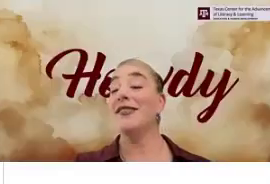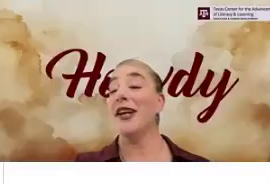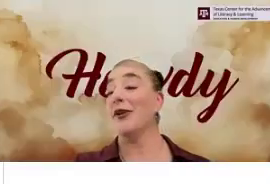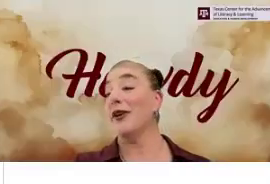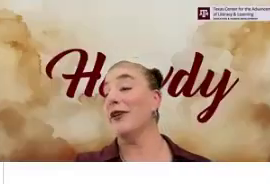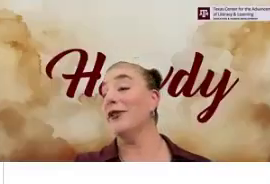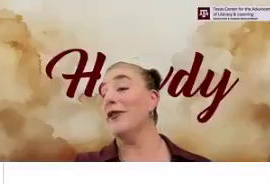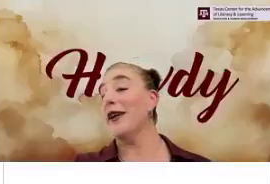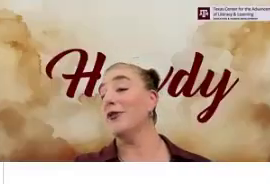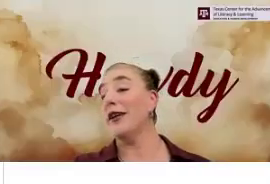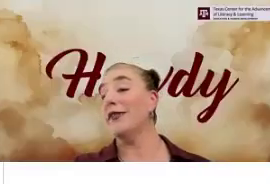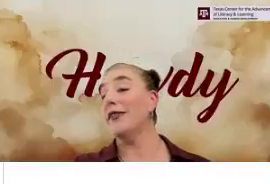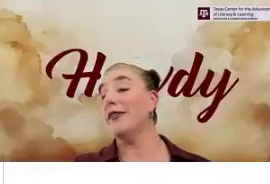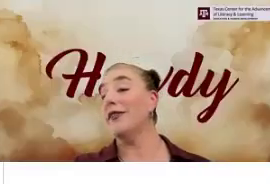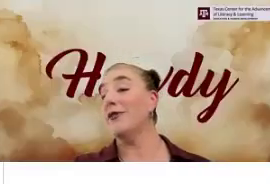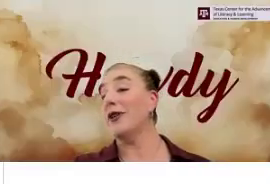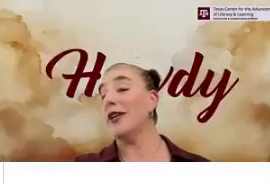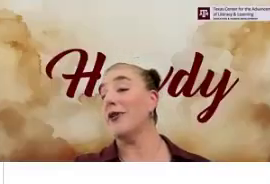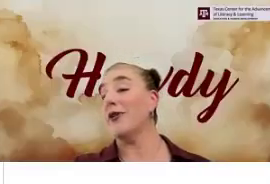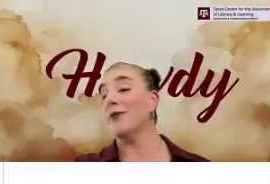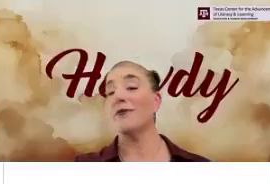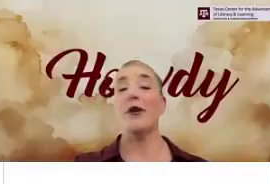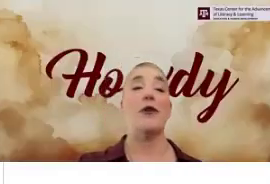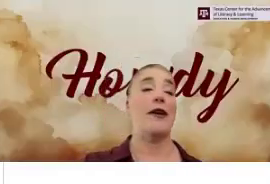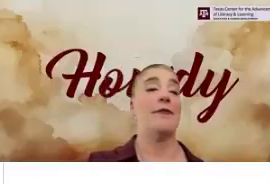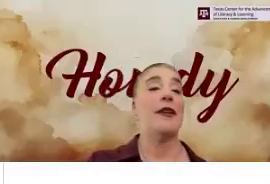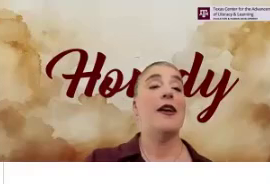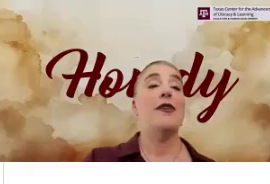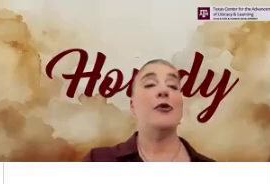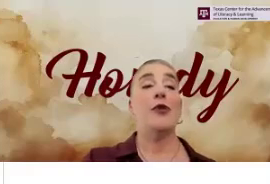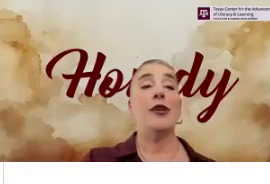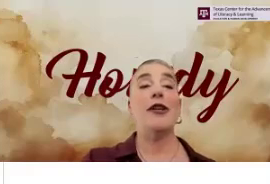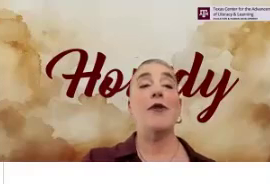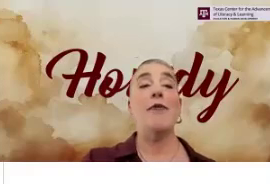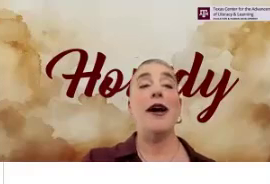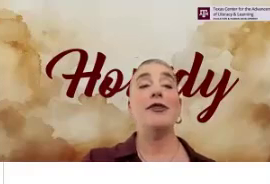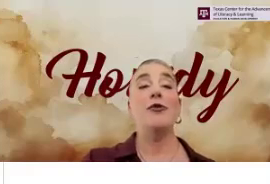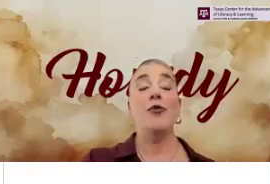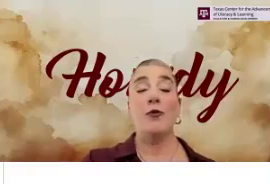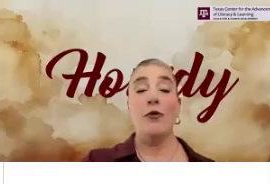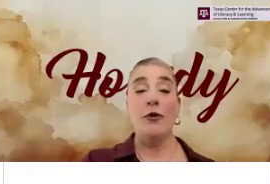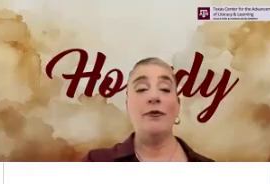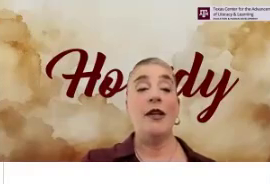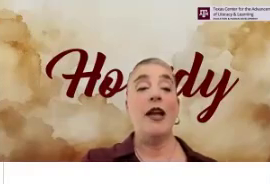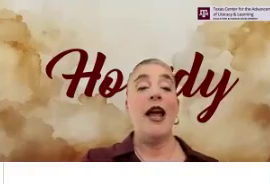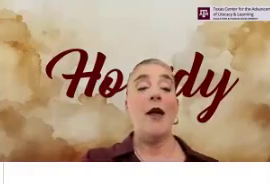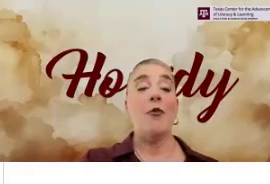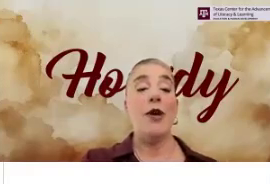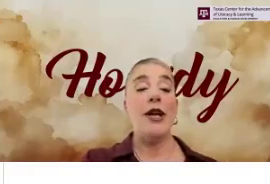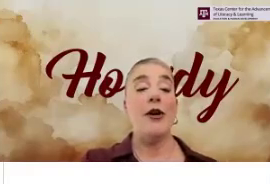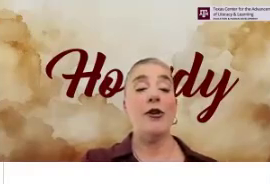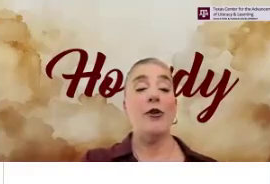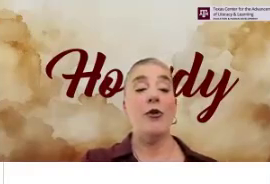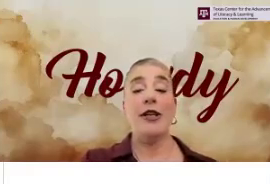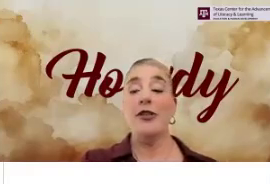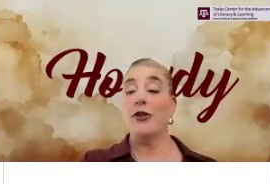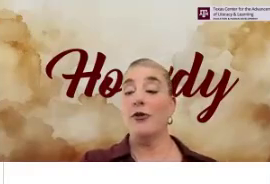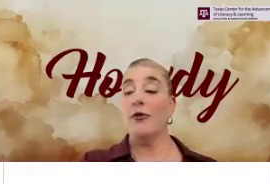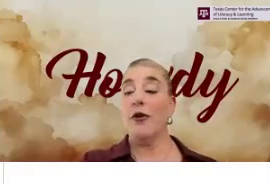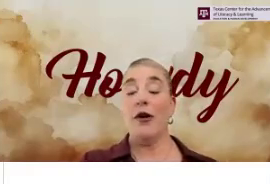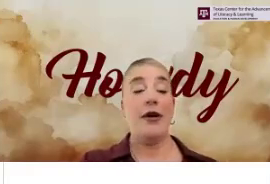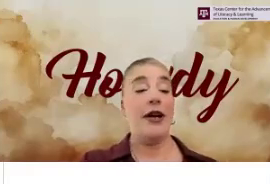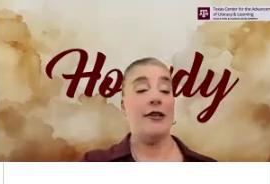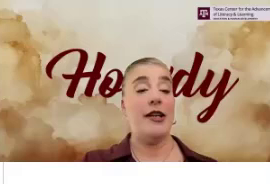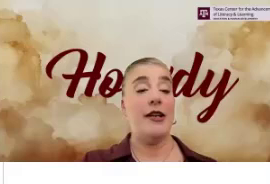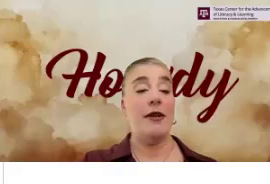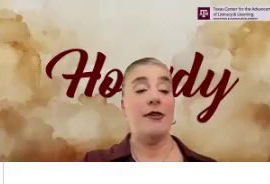And this is decorative, so that's why it's hidden in the reading order. Okay. So we're going to go back to normal. And we are going